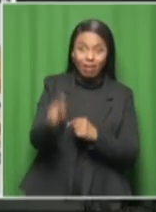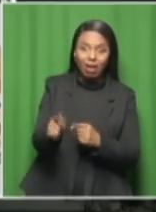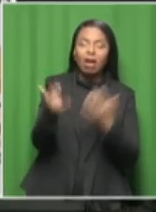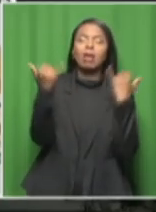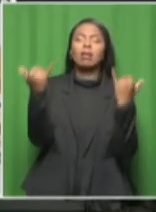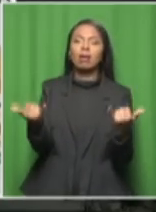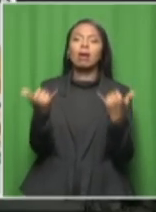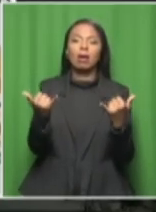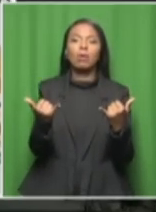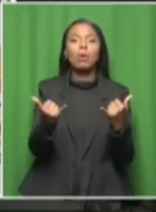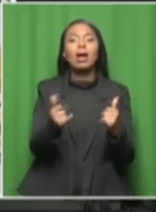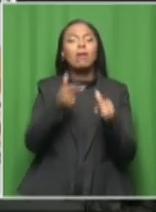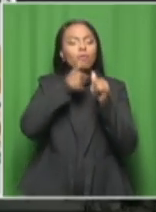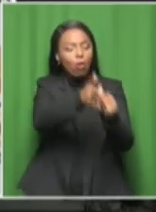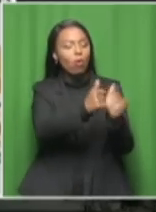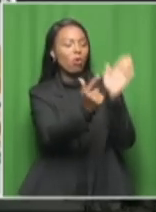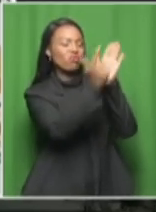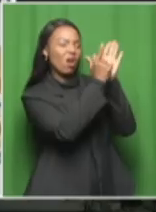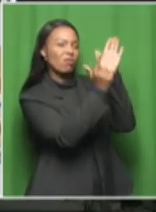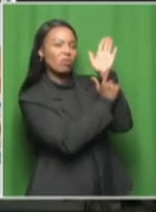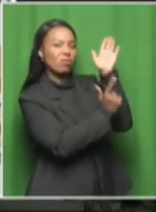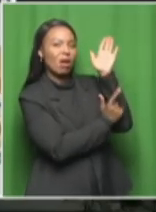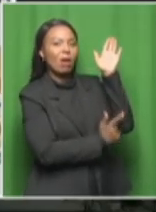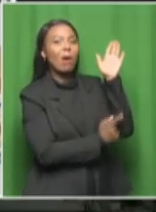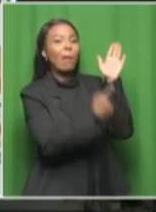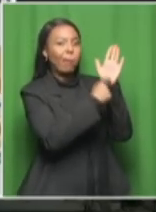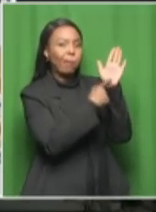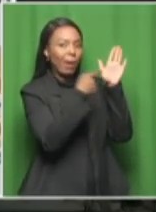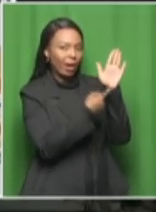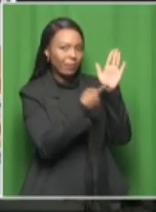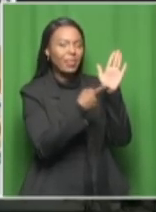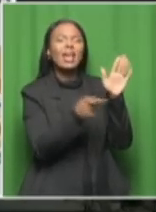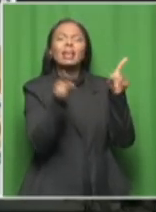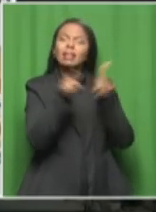the legislation. And quite often, Sakina,